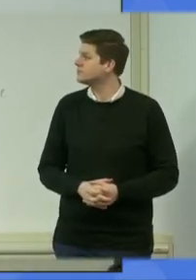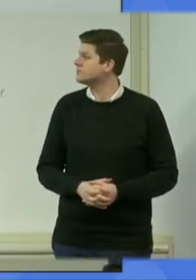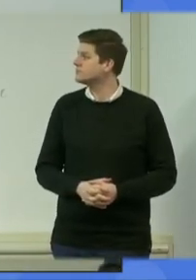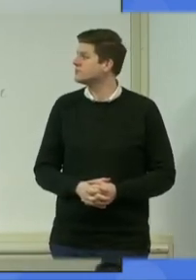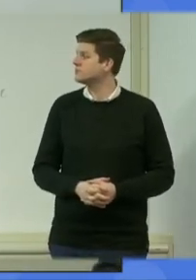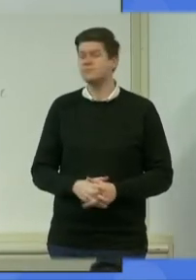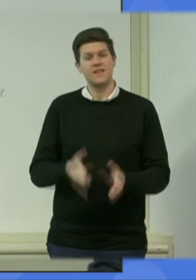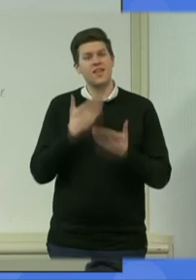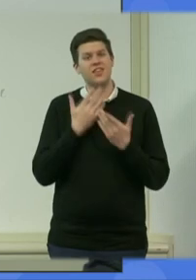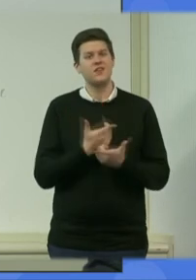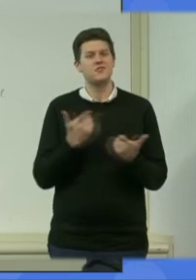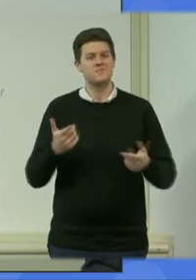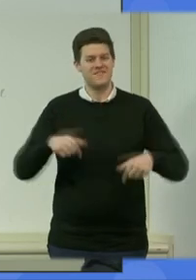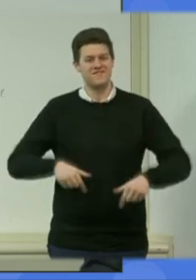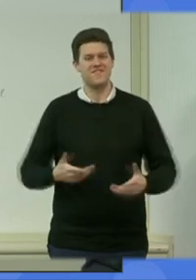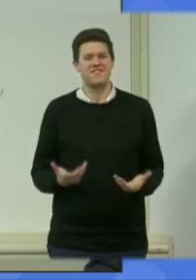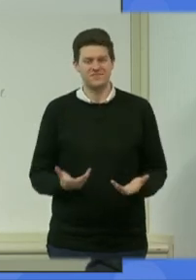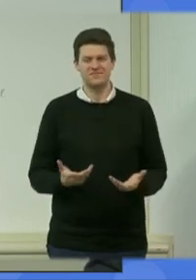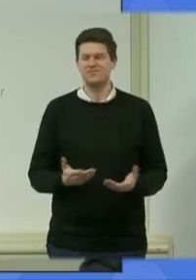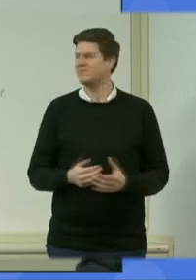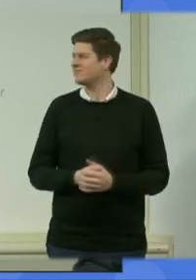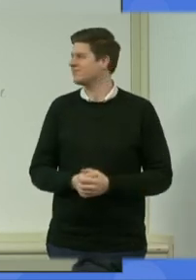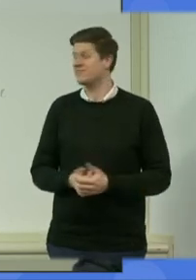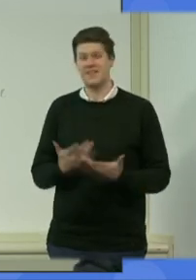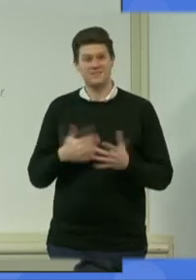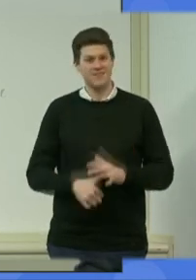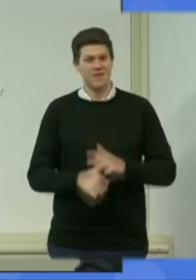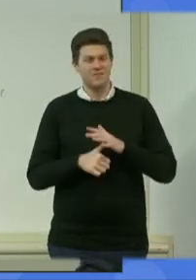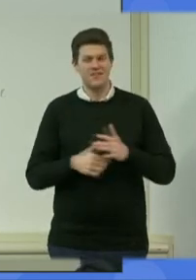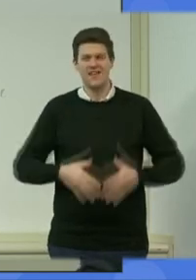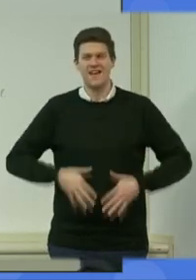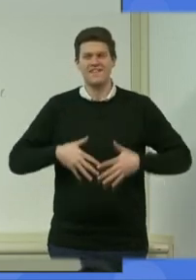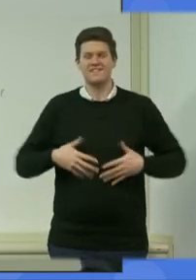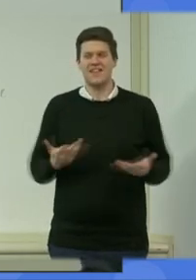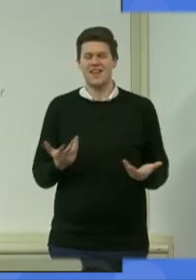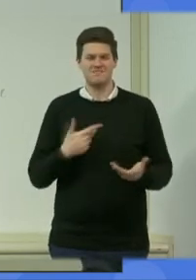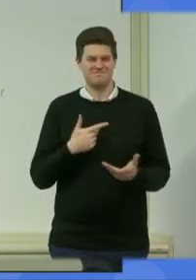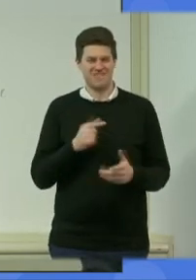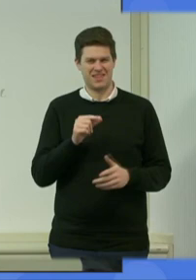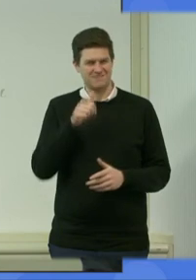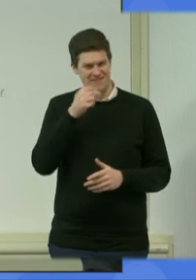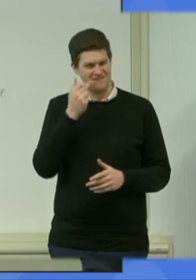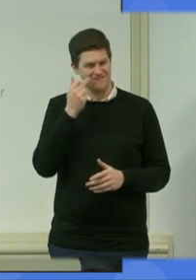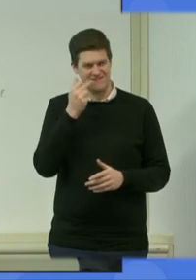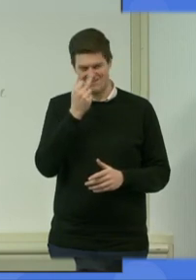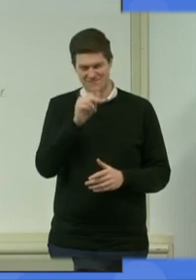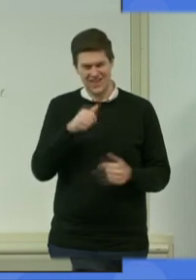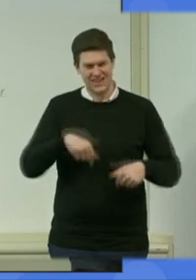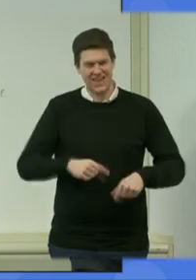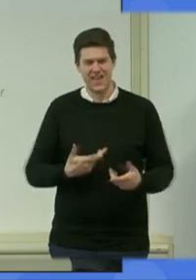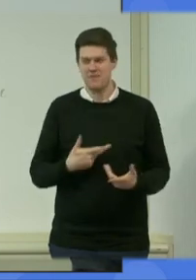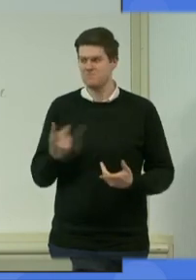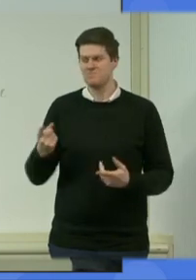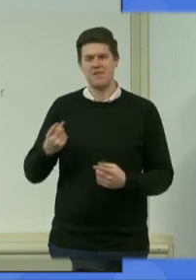Thank you so much. Thank you for having me here. I must confess, I feel a little bit like a slightly charlatan here because everyone else is a real economist with lots of